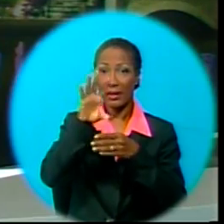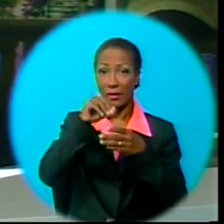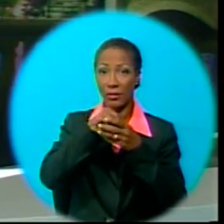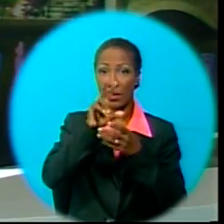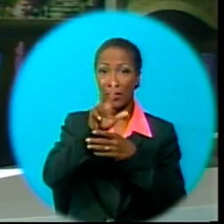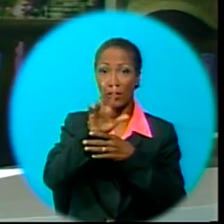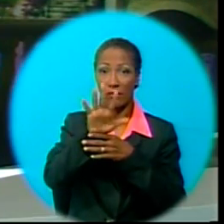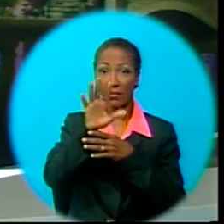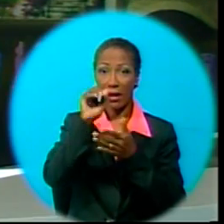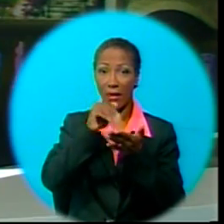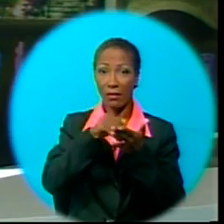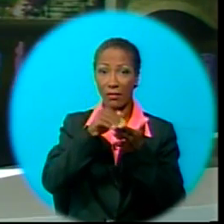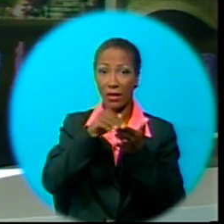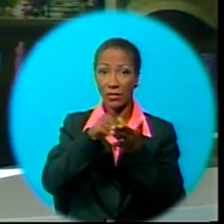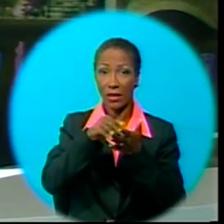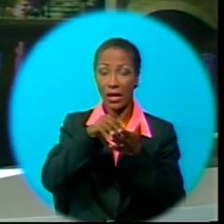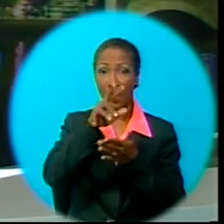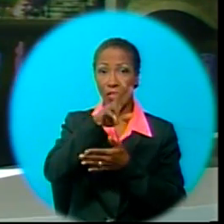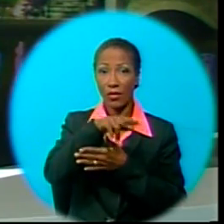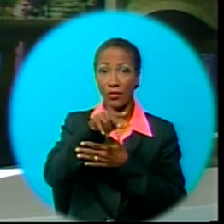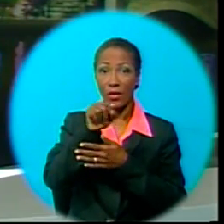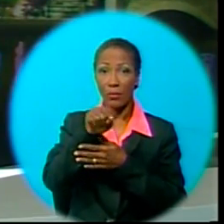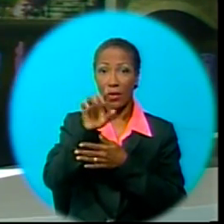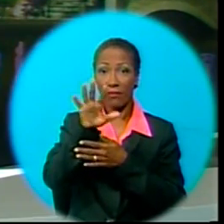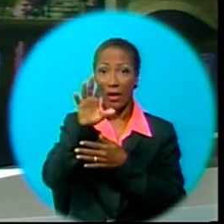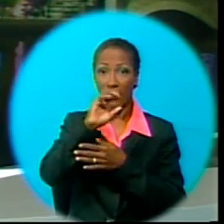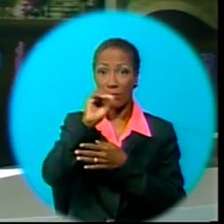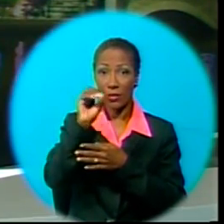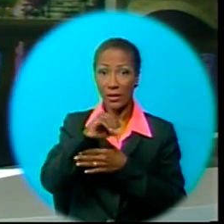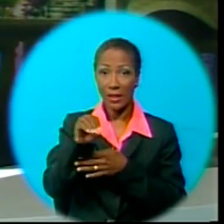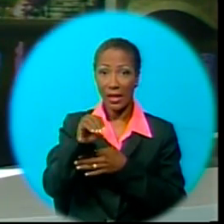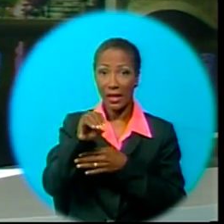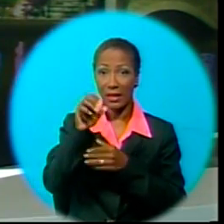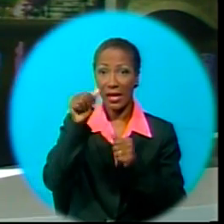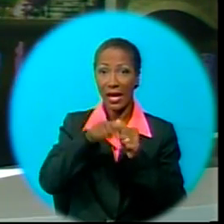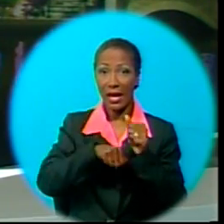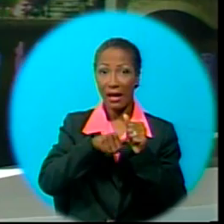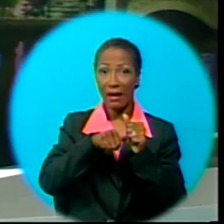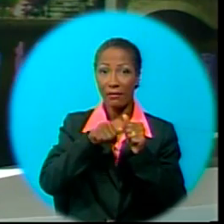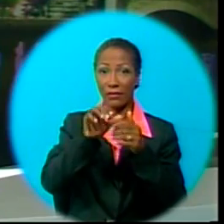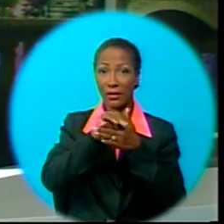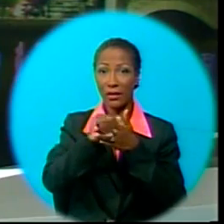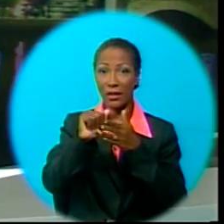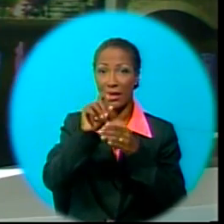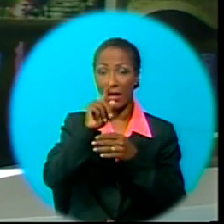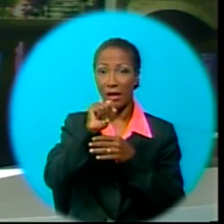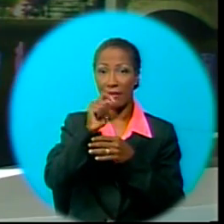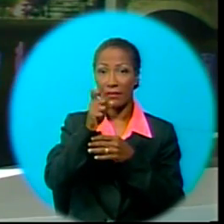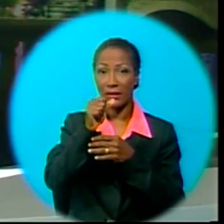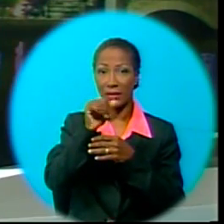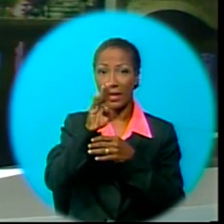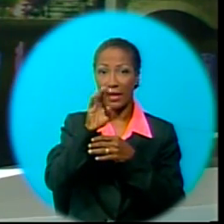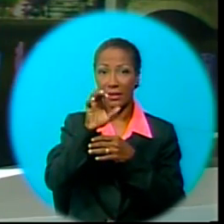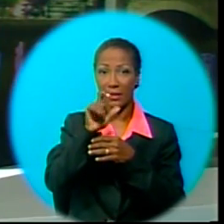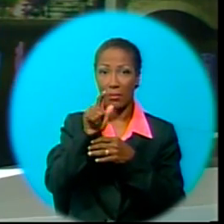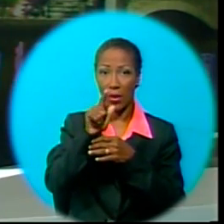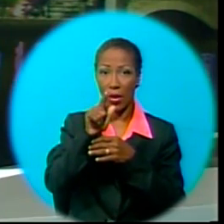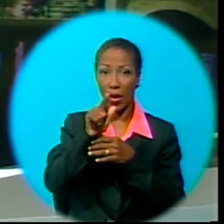$35,000 and 33.5% of every complete dollar of taxable income